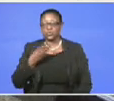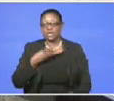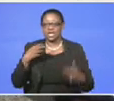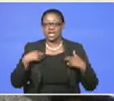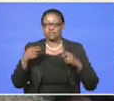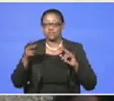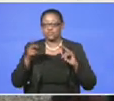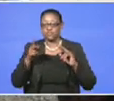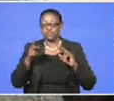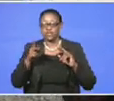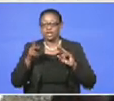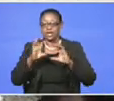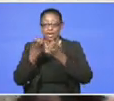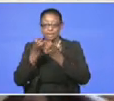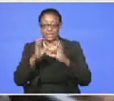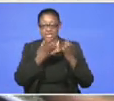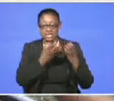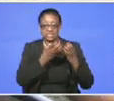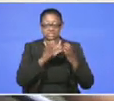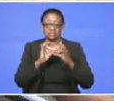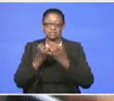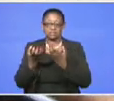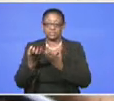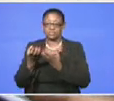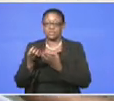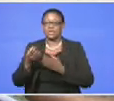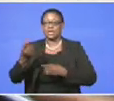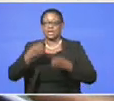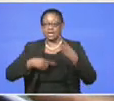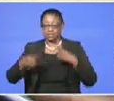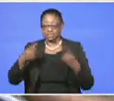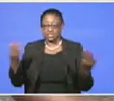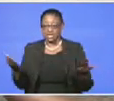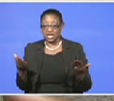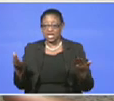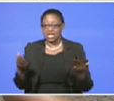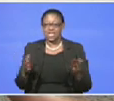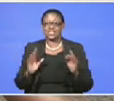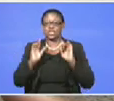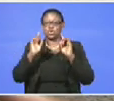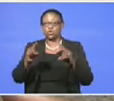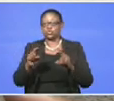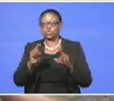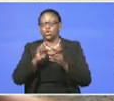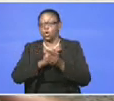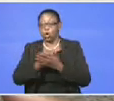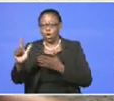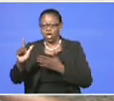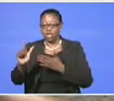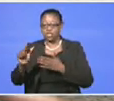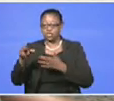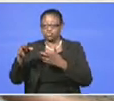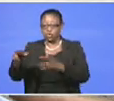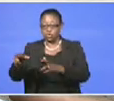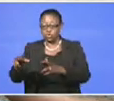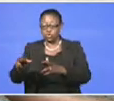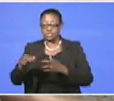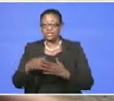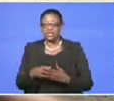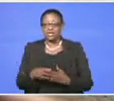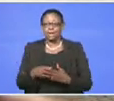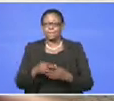here and they go road by road through New Providence. But before we could do any paving, they have to go in. Water and sewage has to go